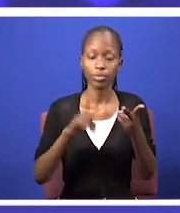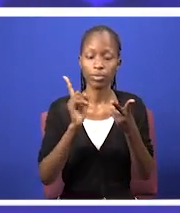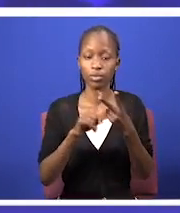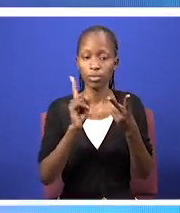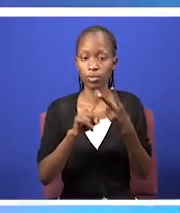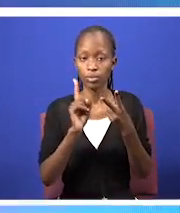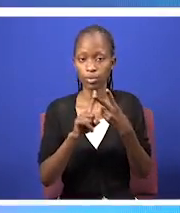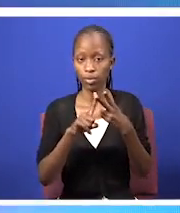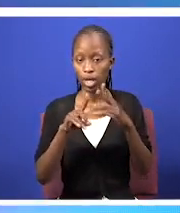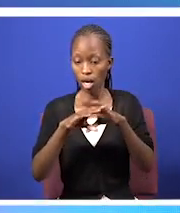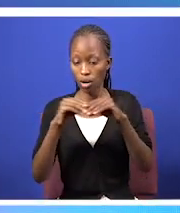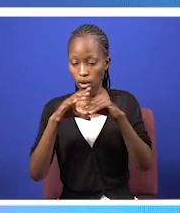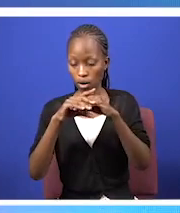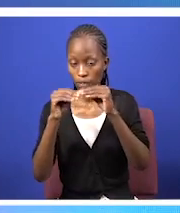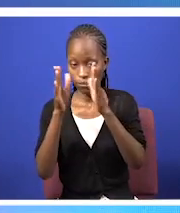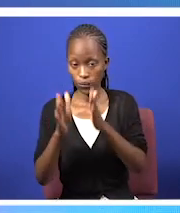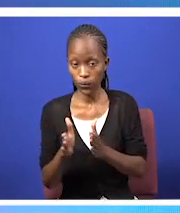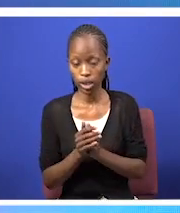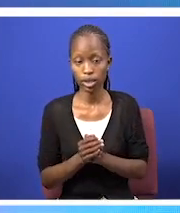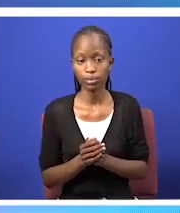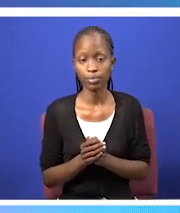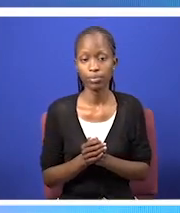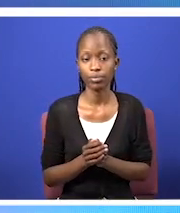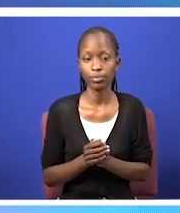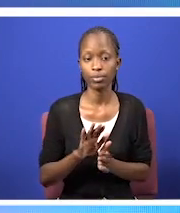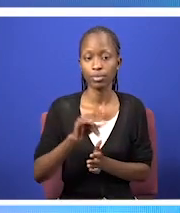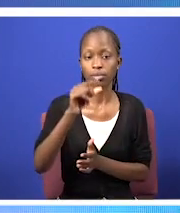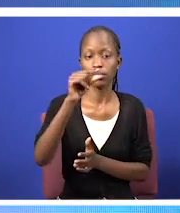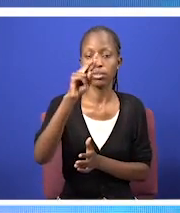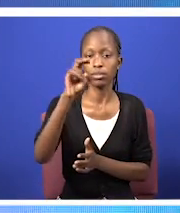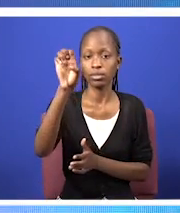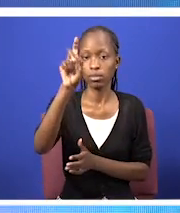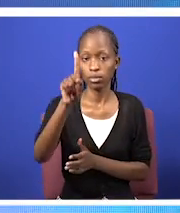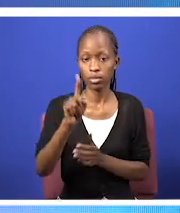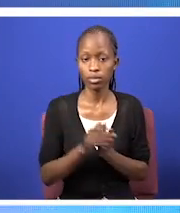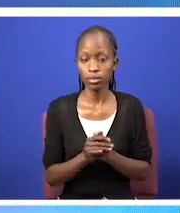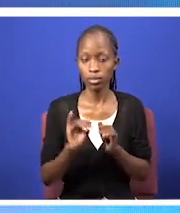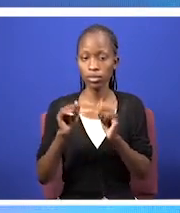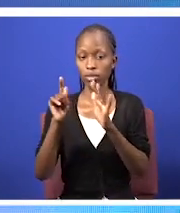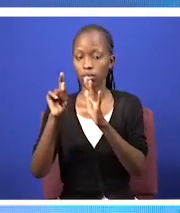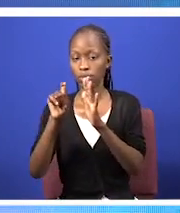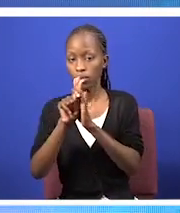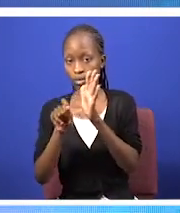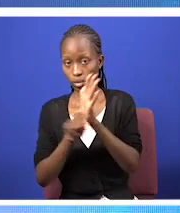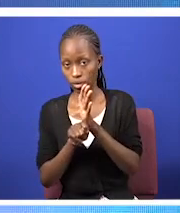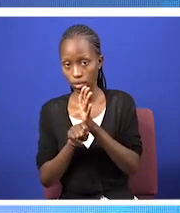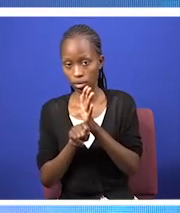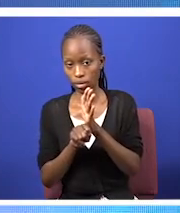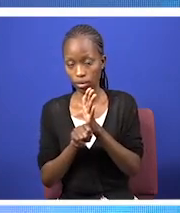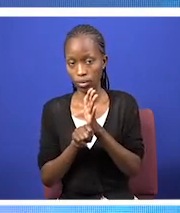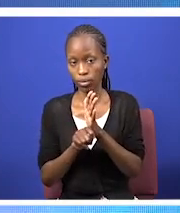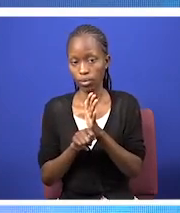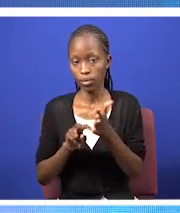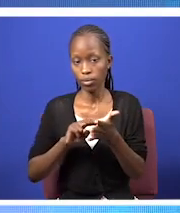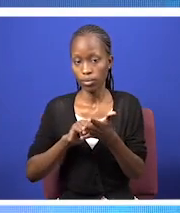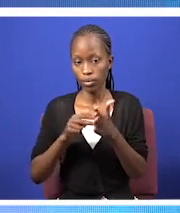The next title is the title Comforter. Now, in the Greek New Testament, this is translated from the